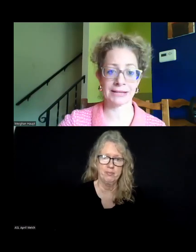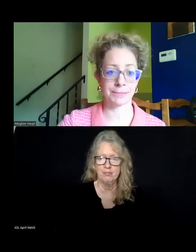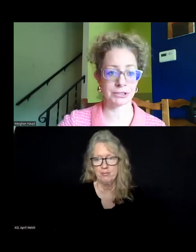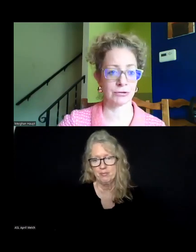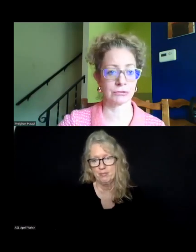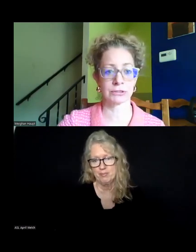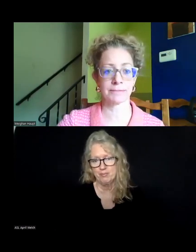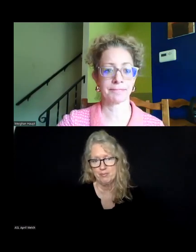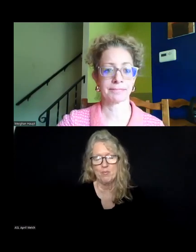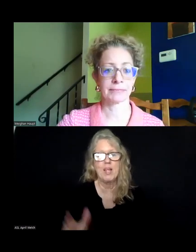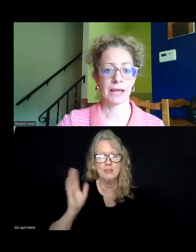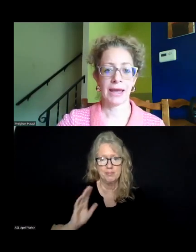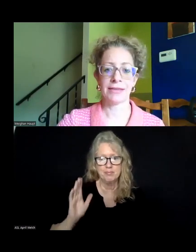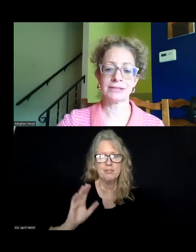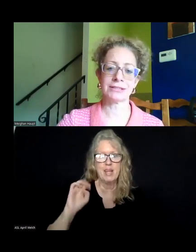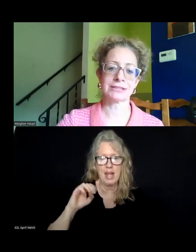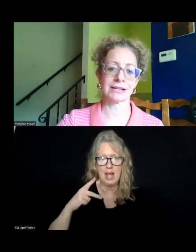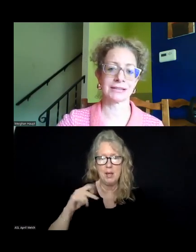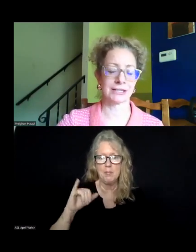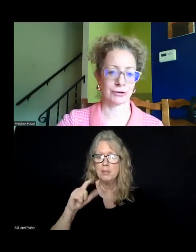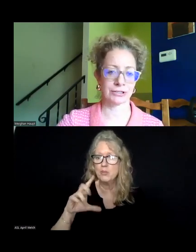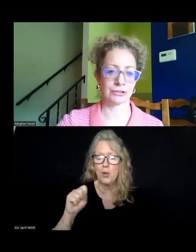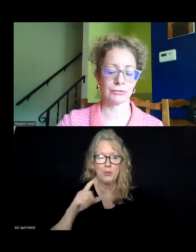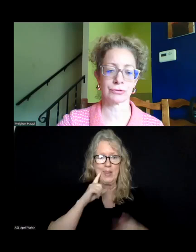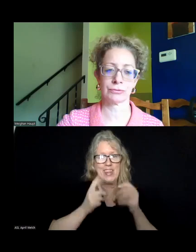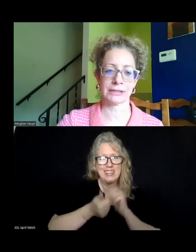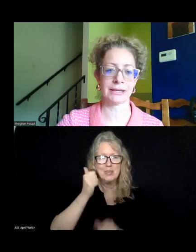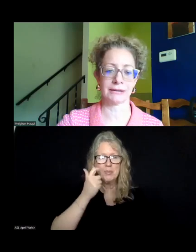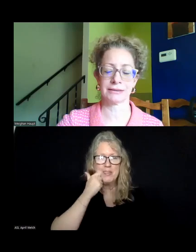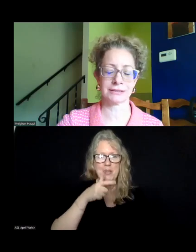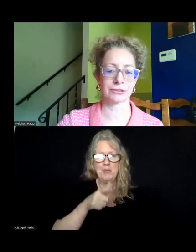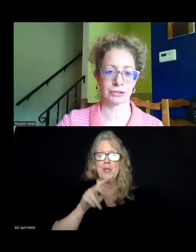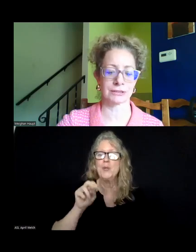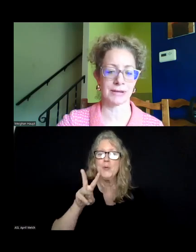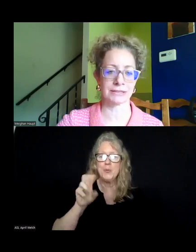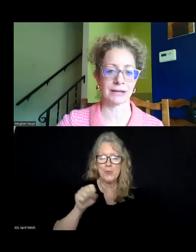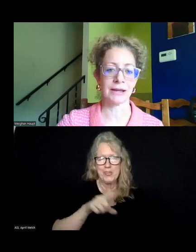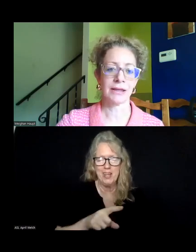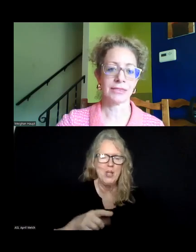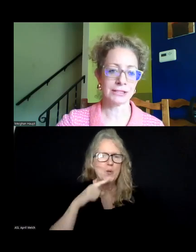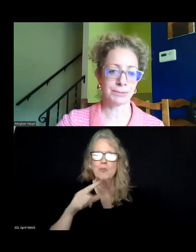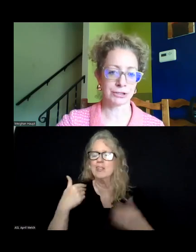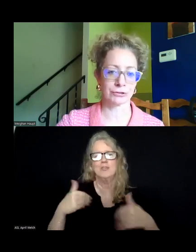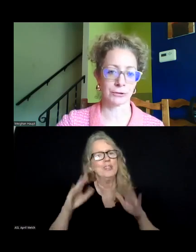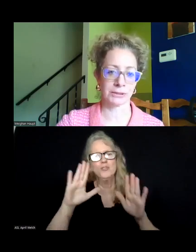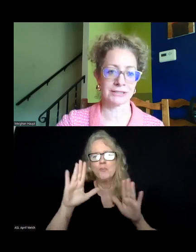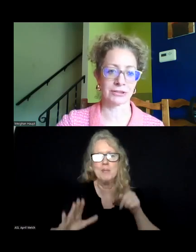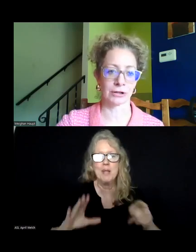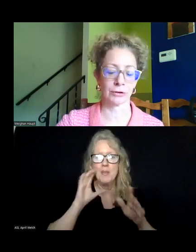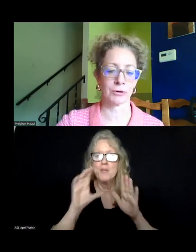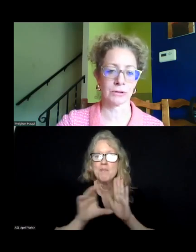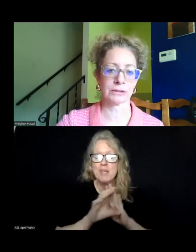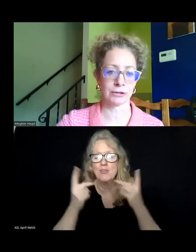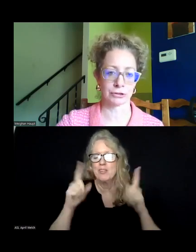Again, past episodes. And this is the latest crisis news. Really, this is just amazing. This picture took place